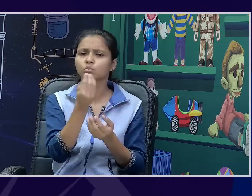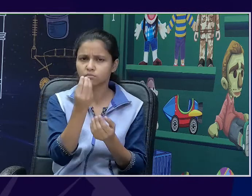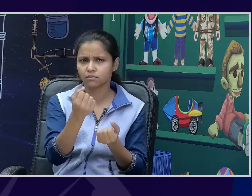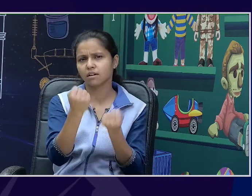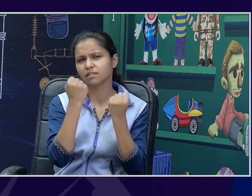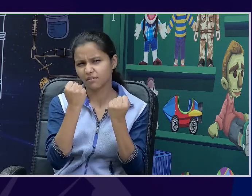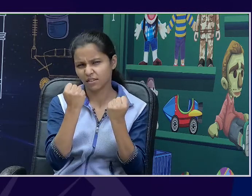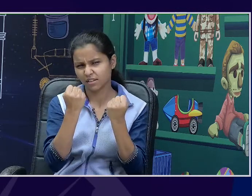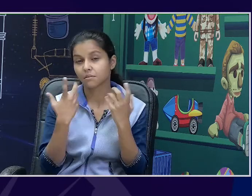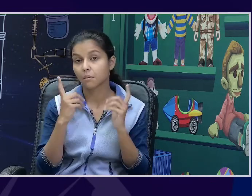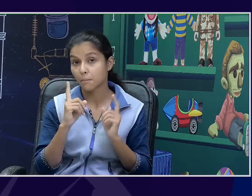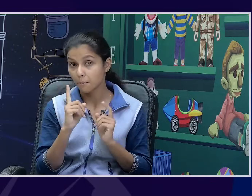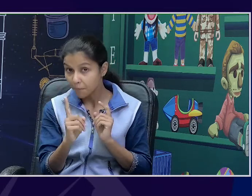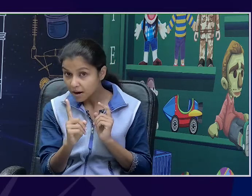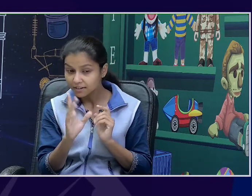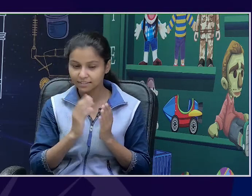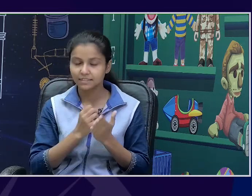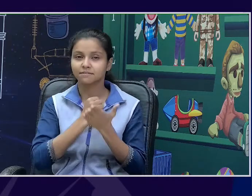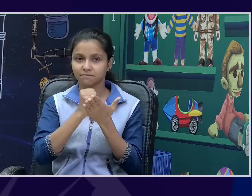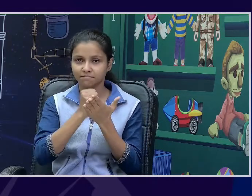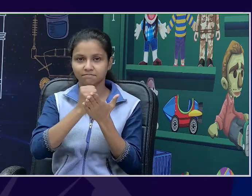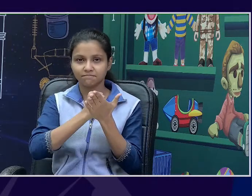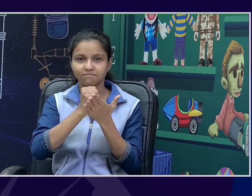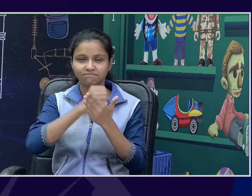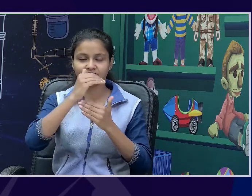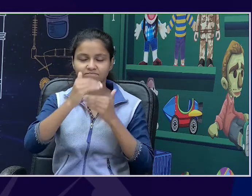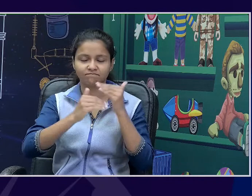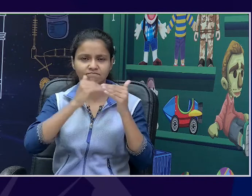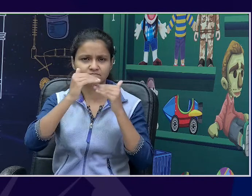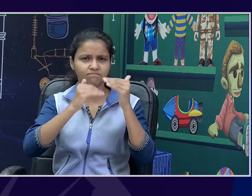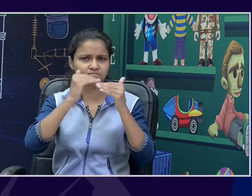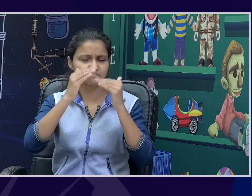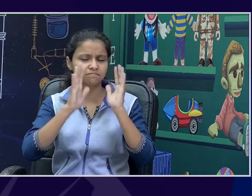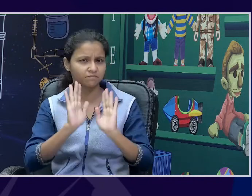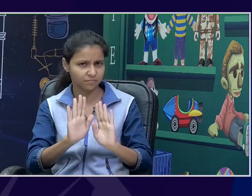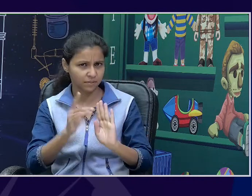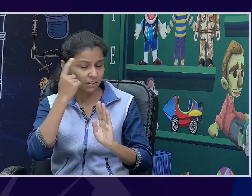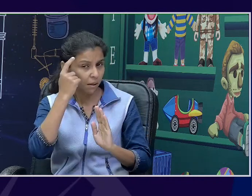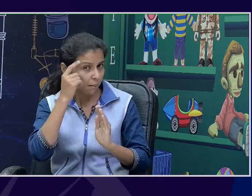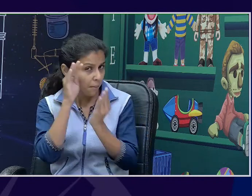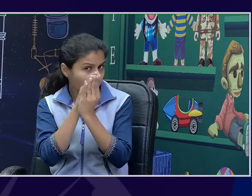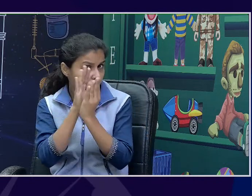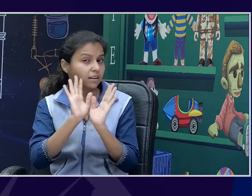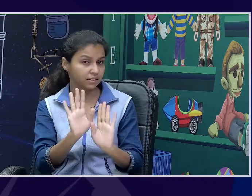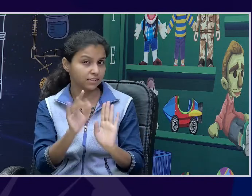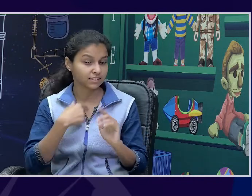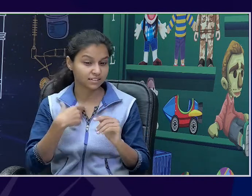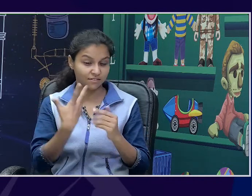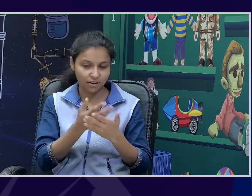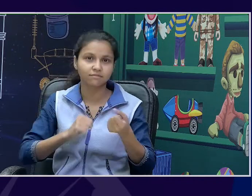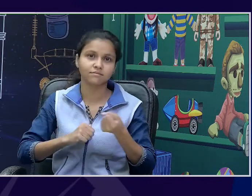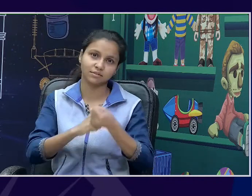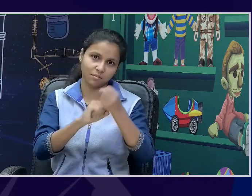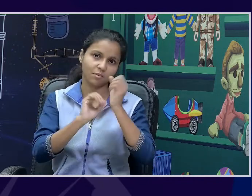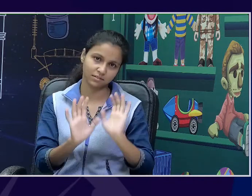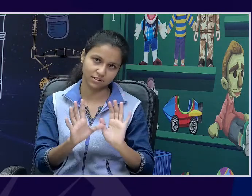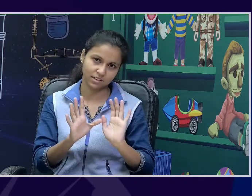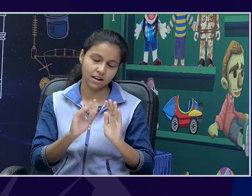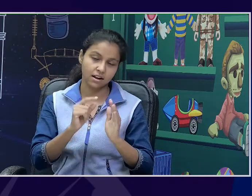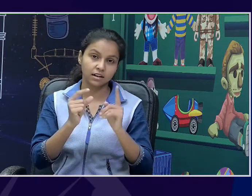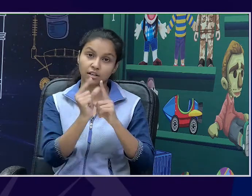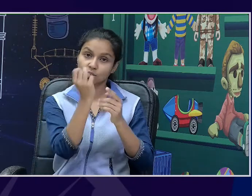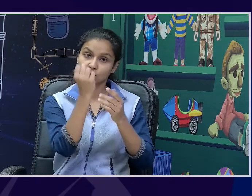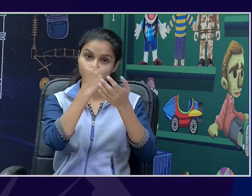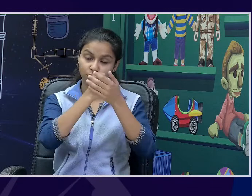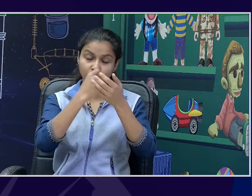not that difficult that if we practice, and one thing we should keep in our mind is that we have support. Douglas did not